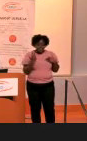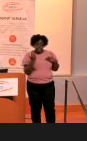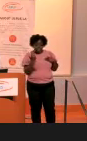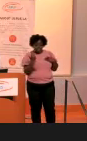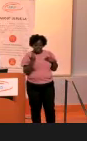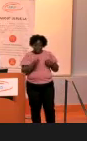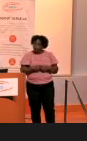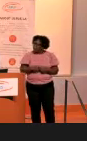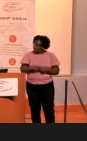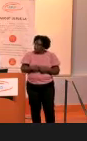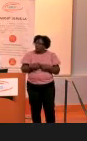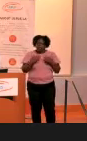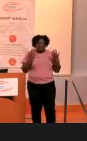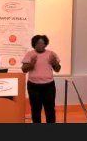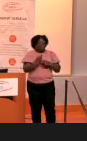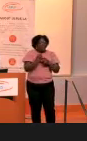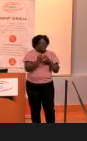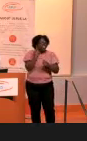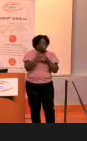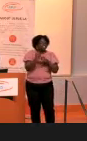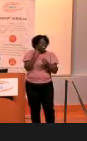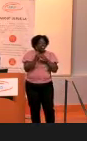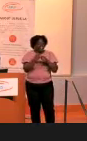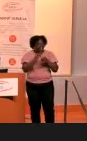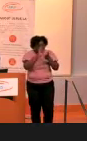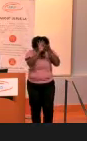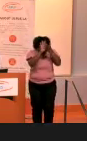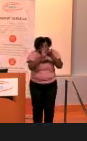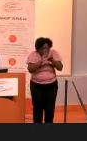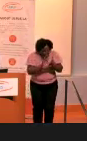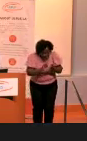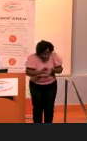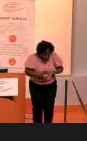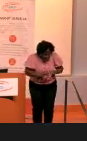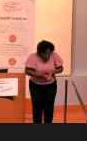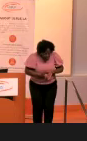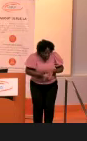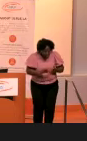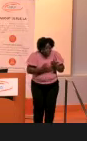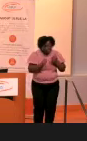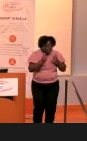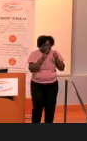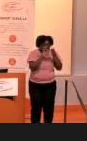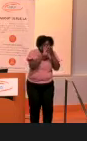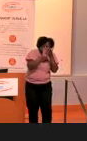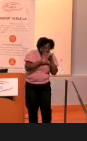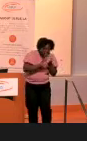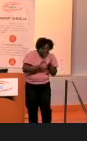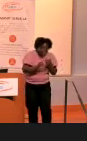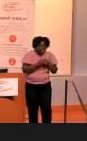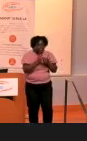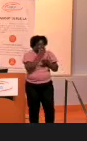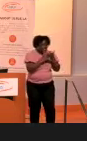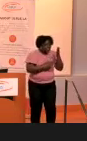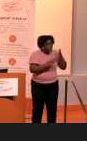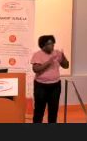13. And then last year I went through and counted up, and I was trying to not double count because some of the drugs